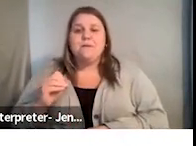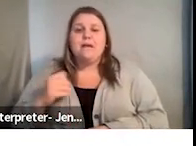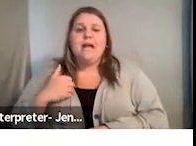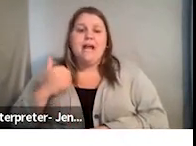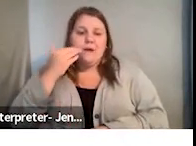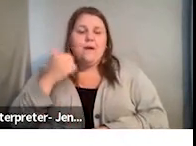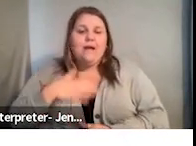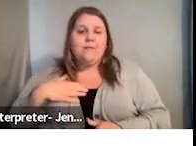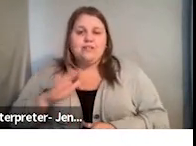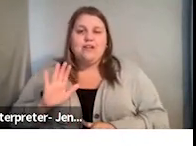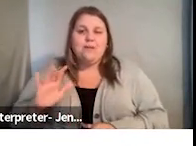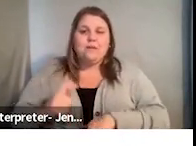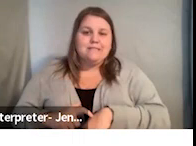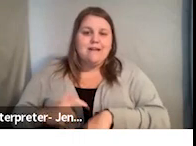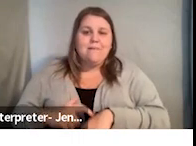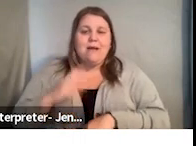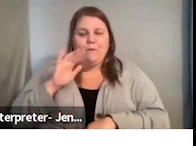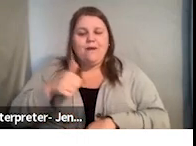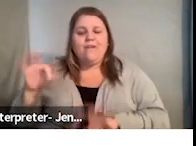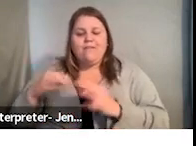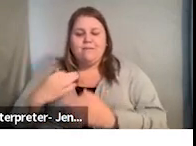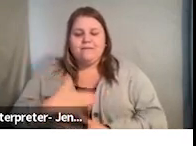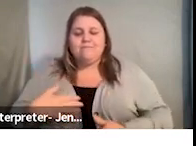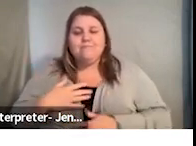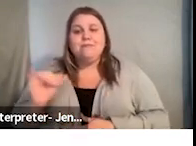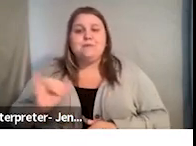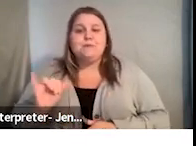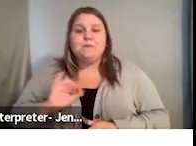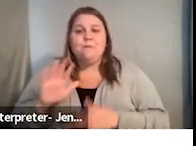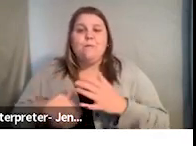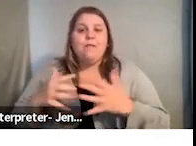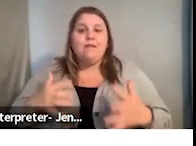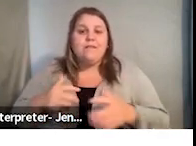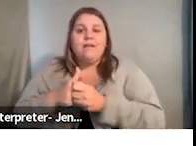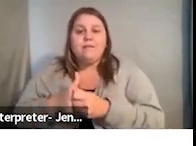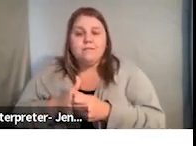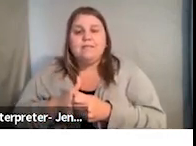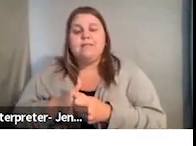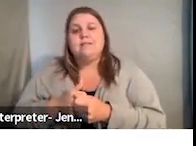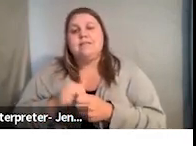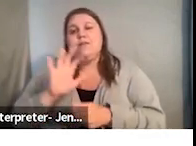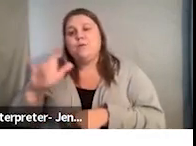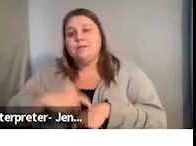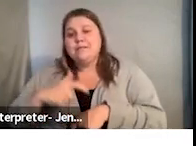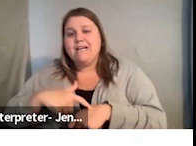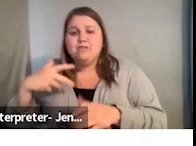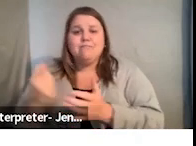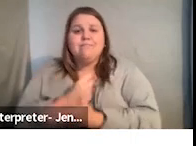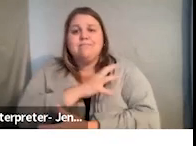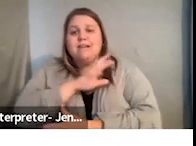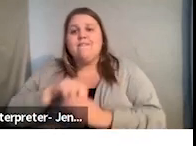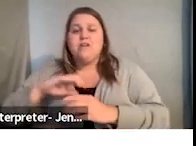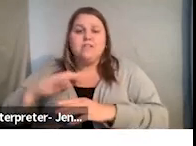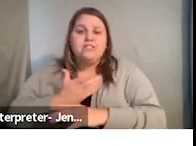I appreciate, as well as other families appreciate, just all of the updates and taking time out to really